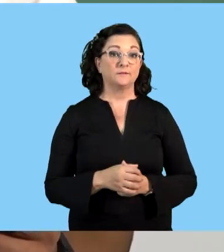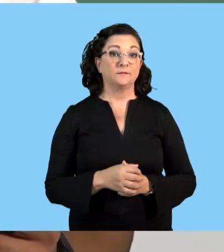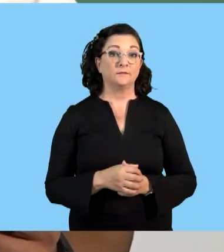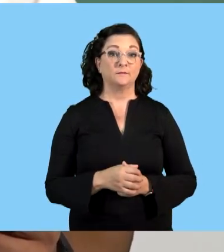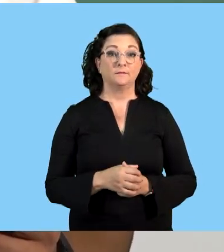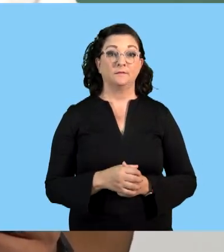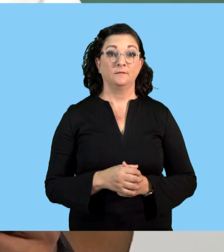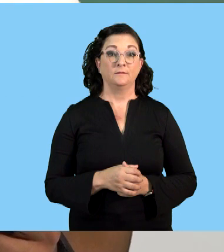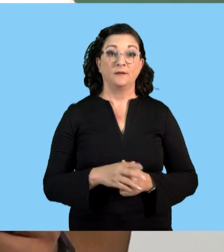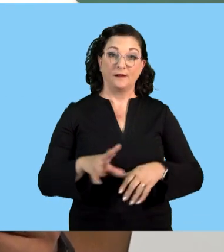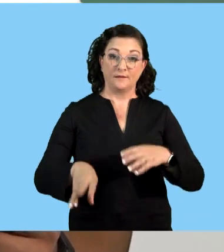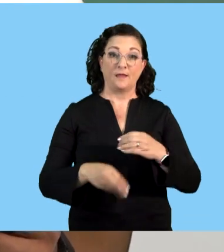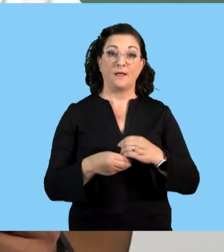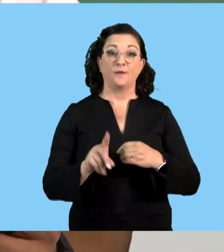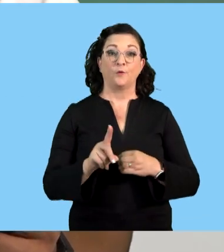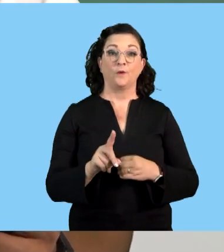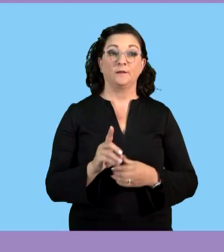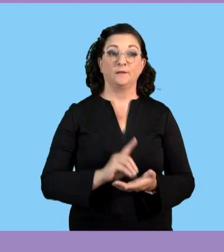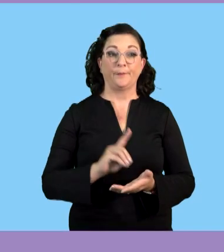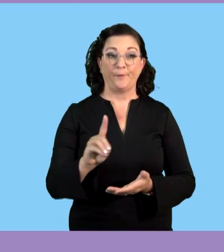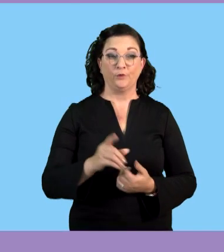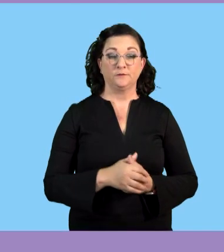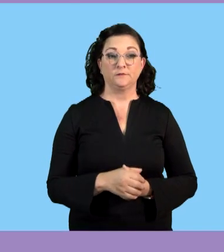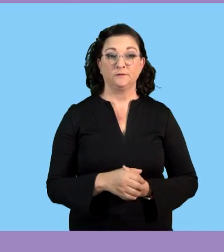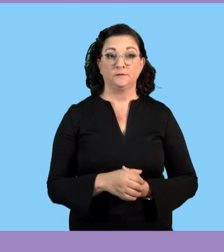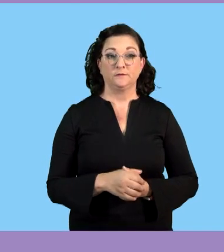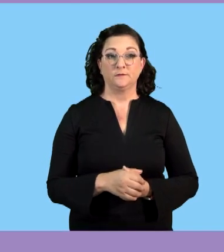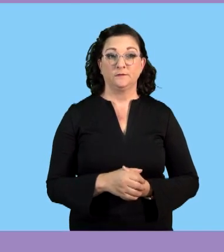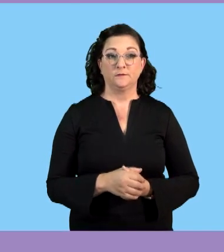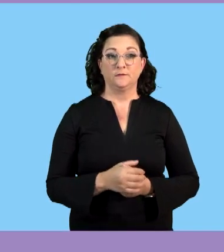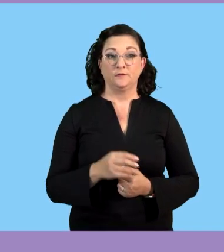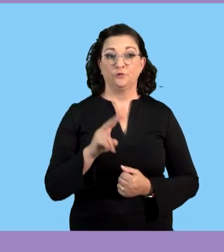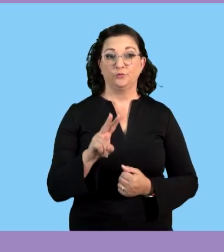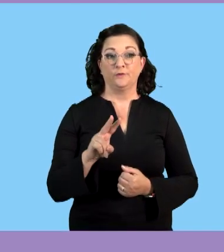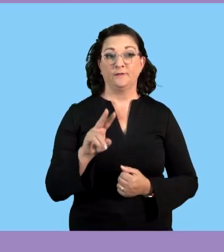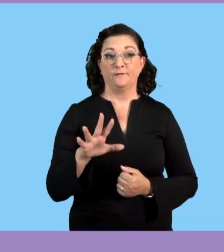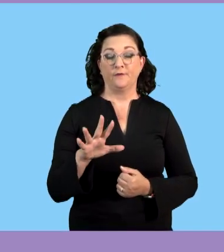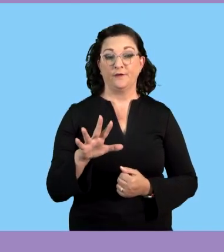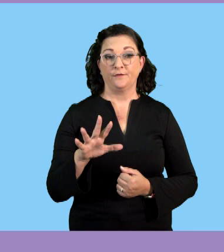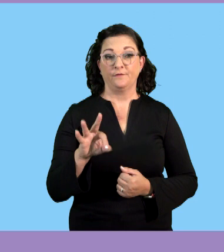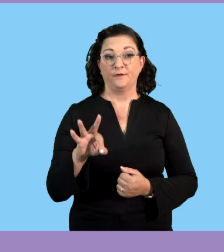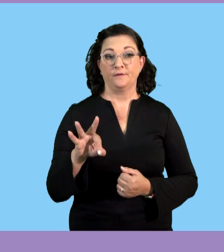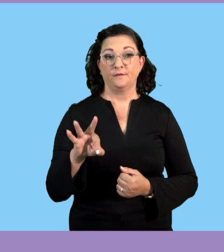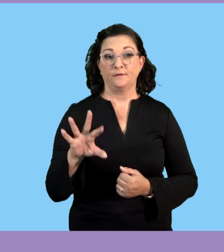to add Sipo's deposit. Sipo paid